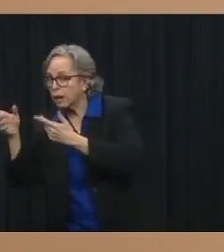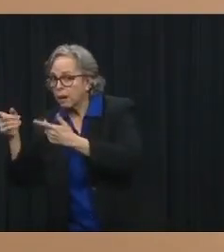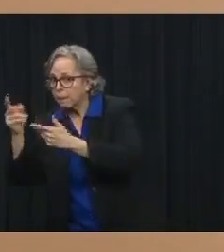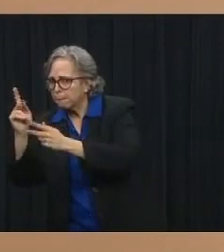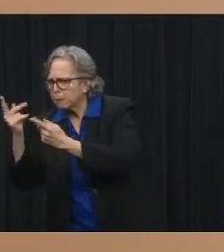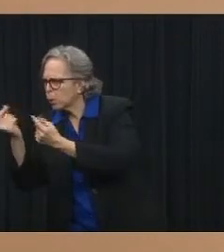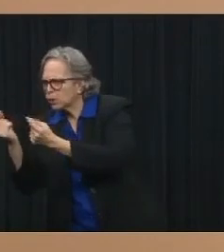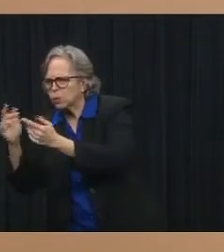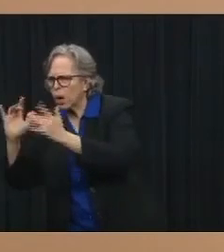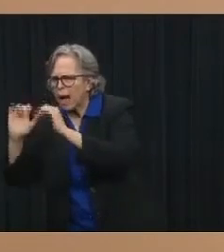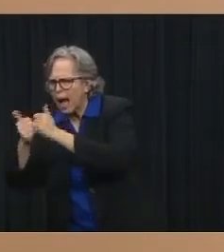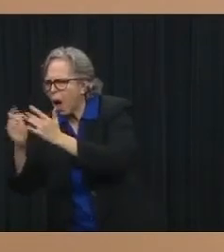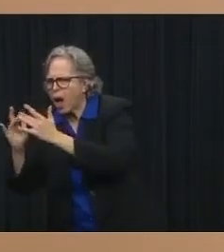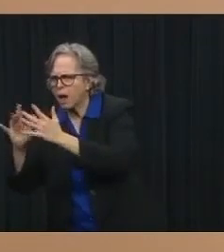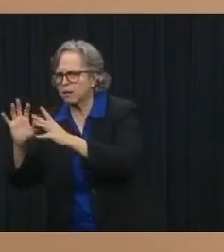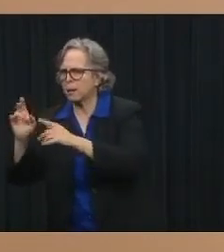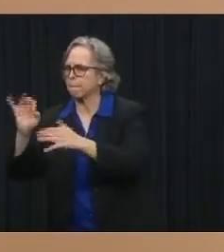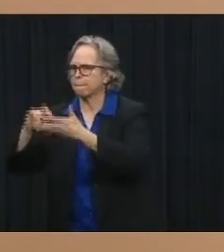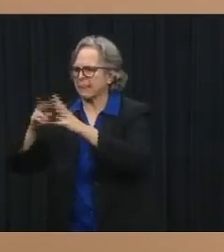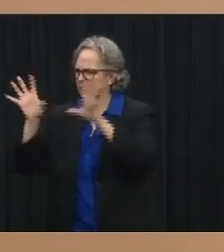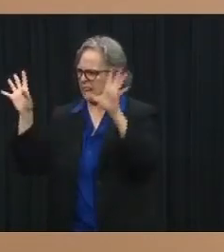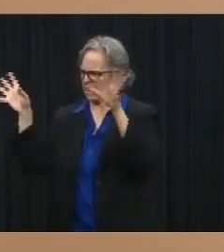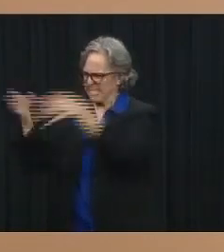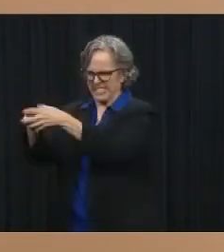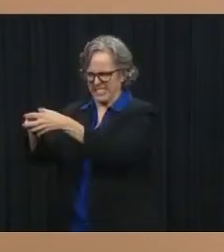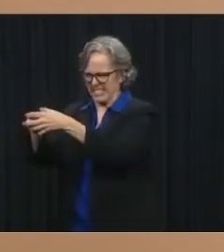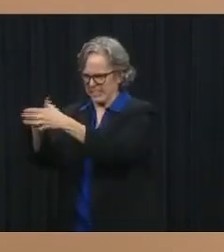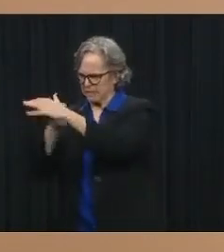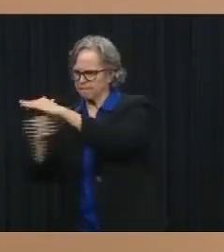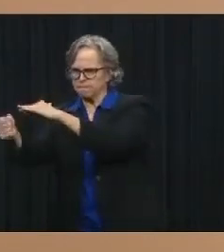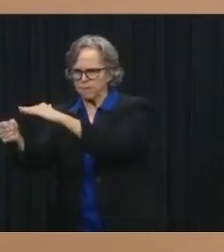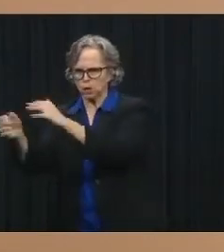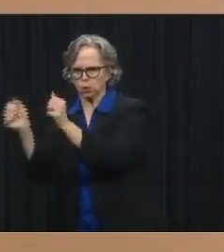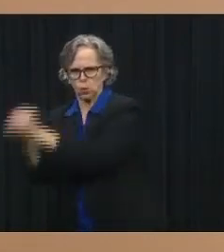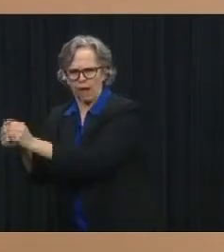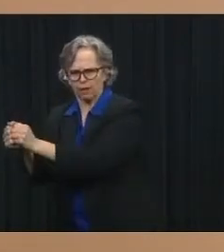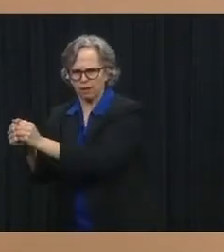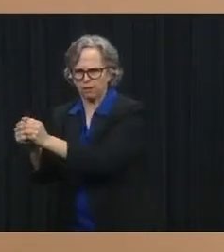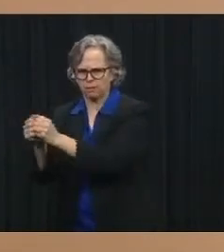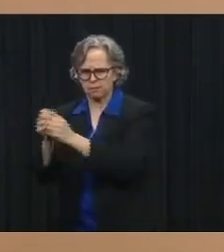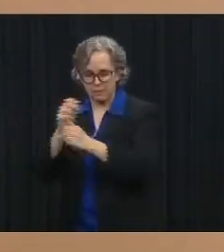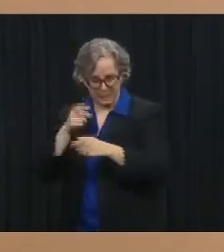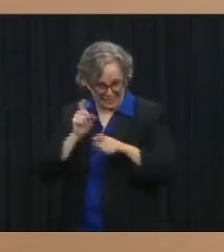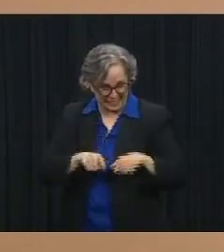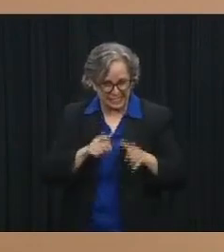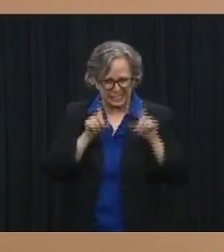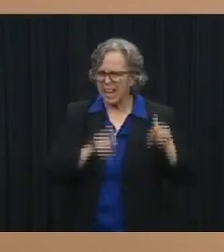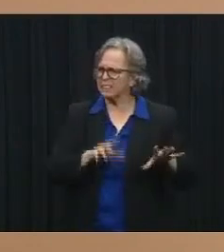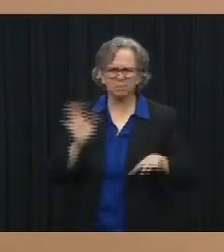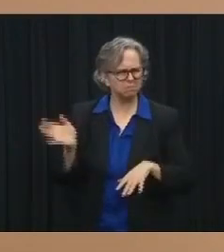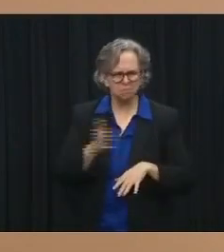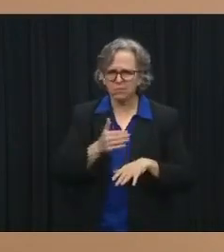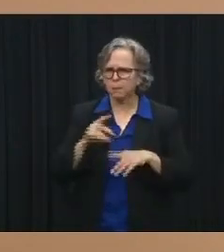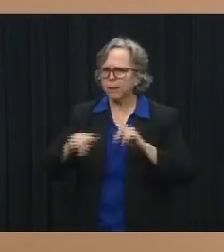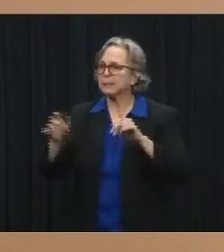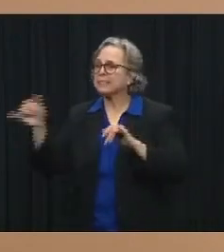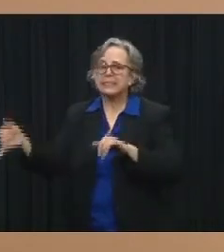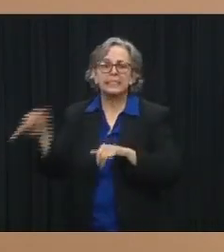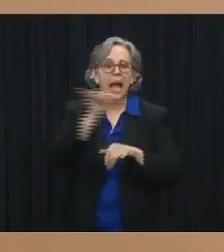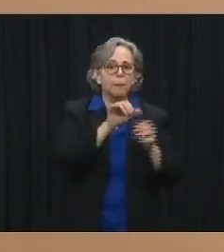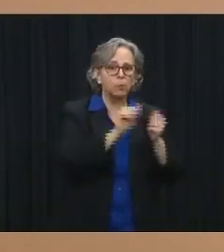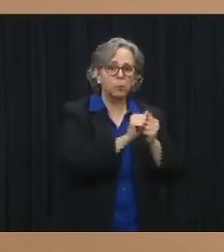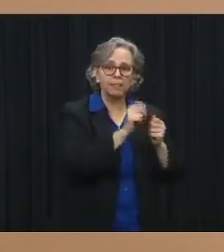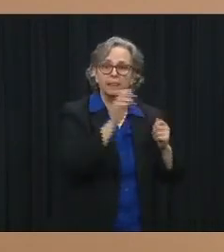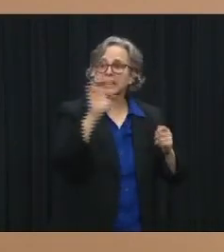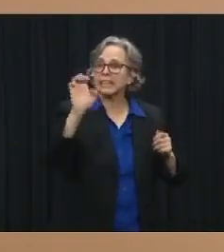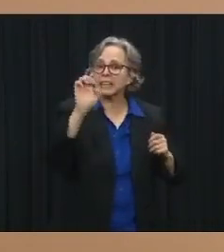quarantined immediately. You don't need a test to do that. Treat it the same way. We got to get in the same rhythm. You go in an ER, and in 10